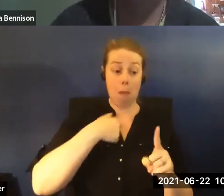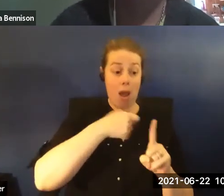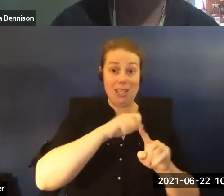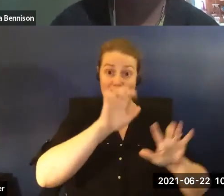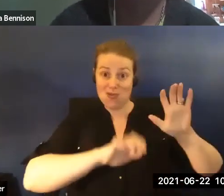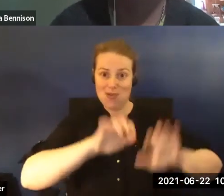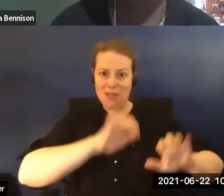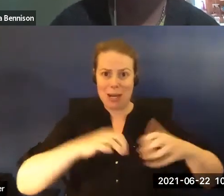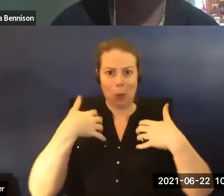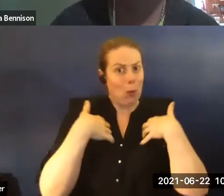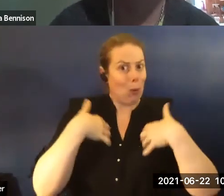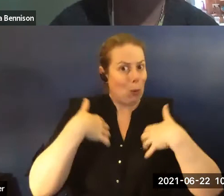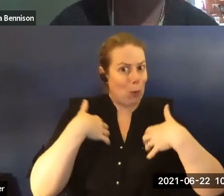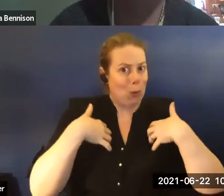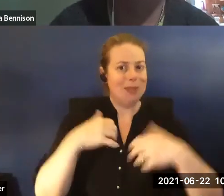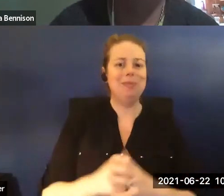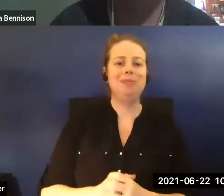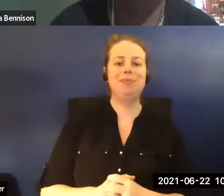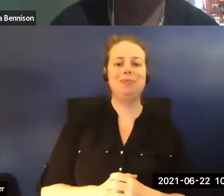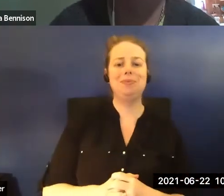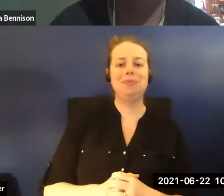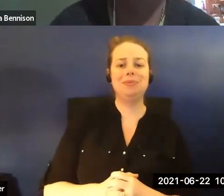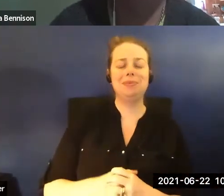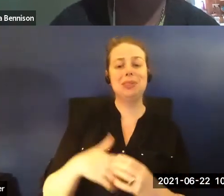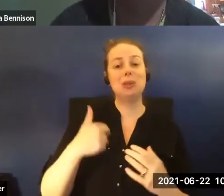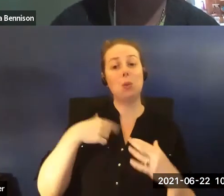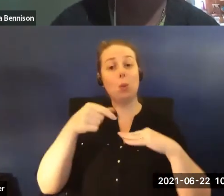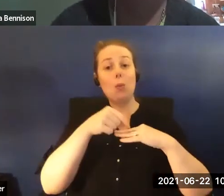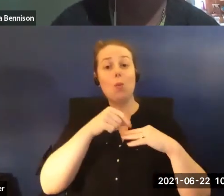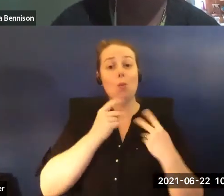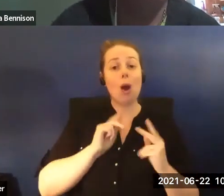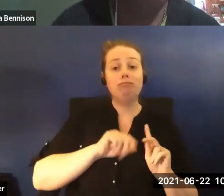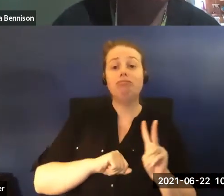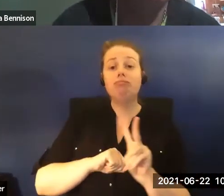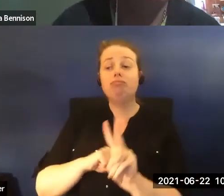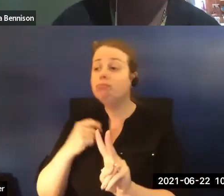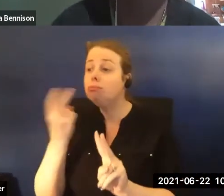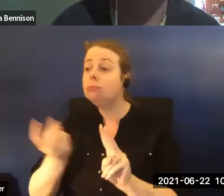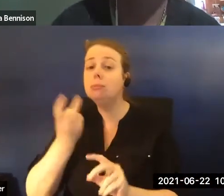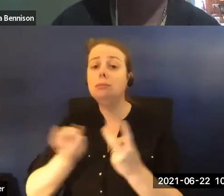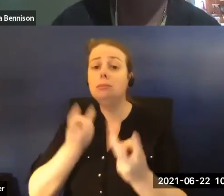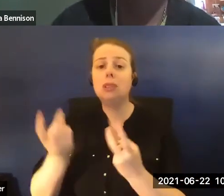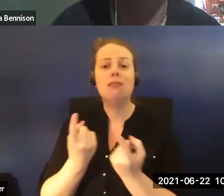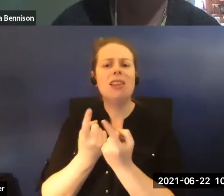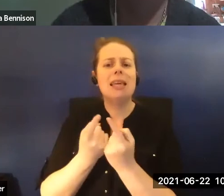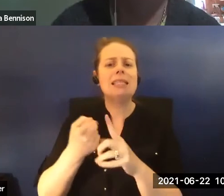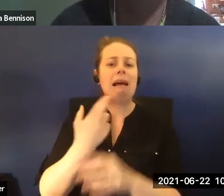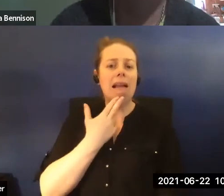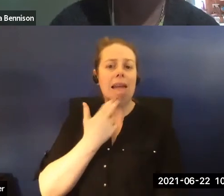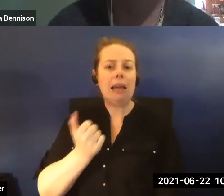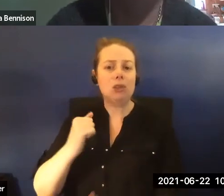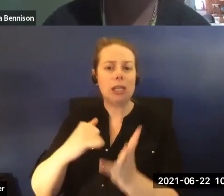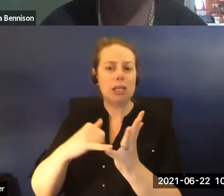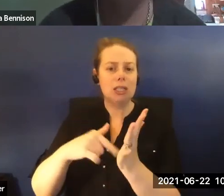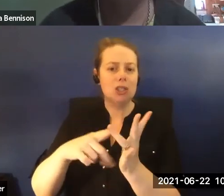exciting stuff. And so we're going out with my wife, going looking for things, and I find this gig, I'm looking for an electric stove. Now you think